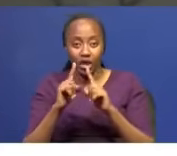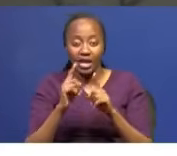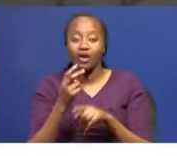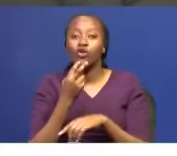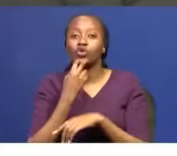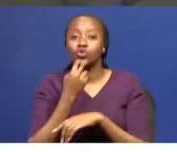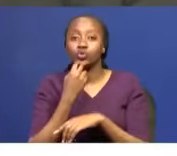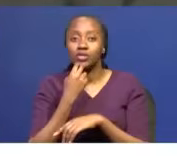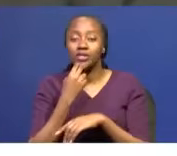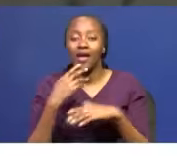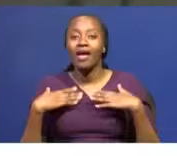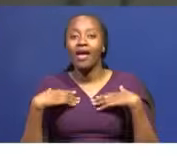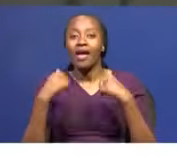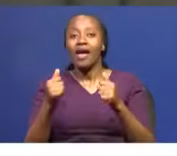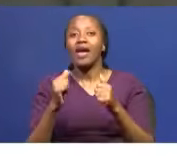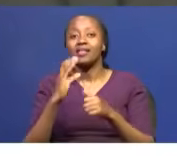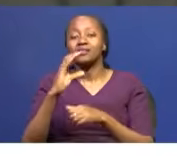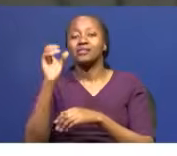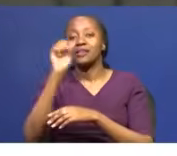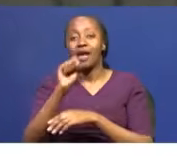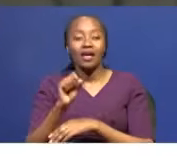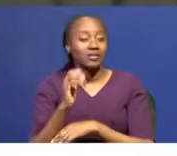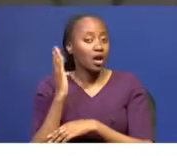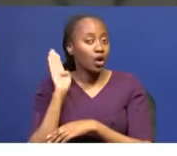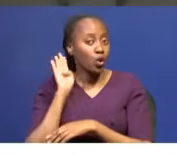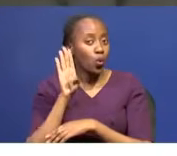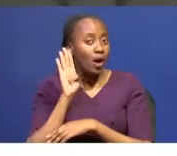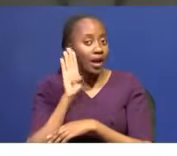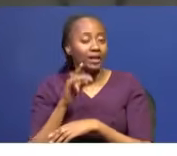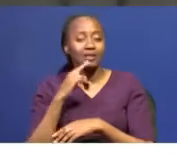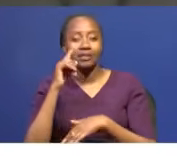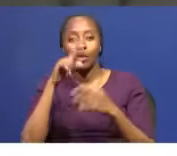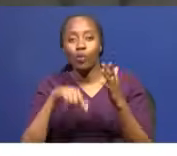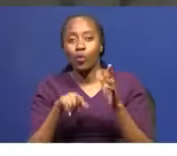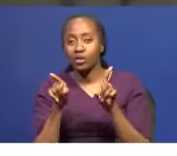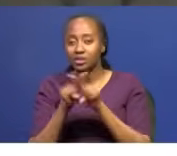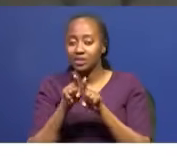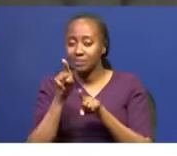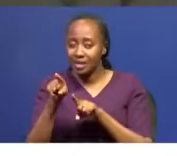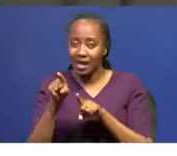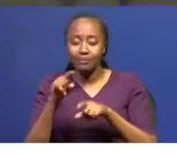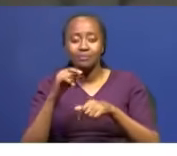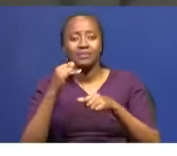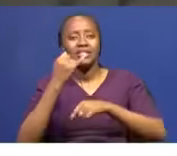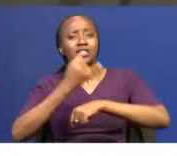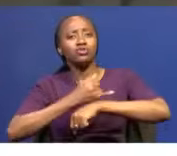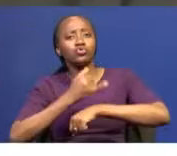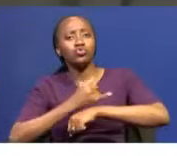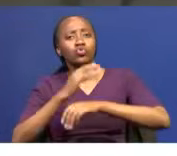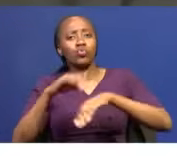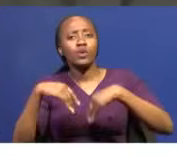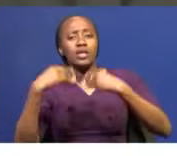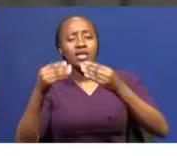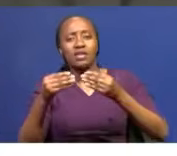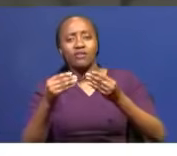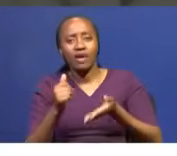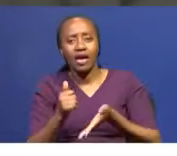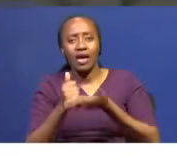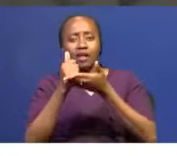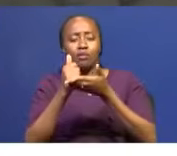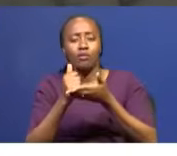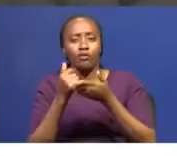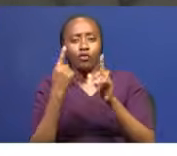Tuesday, Health Cabinet Secretary Aden Duale confirmed that the facility will help in advancing genomic sequencing